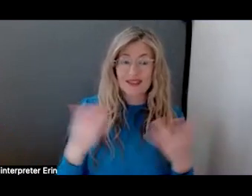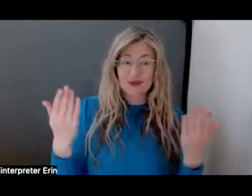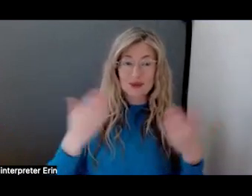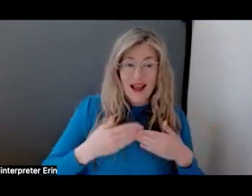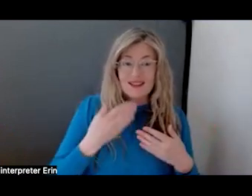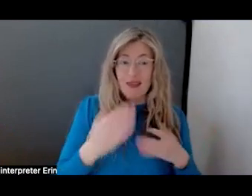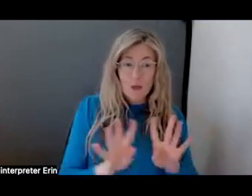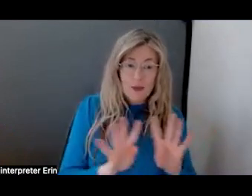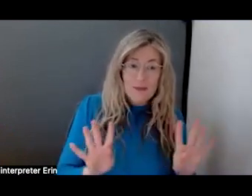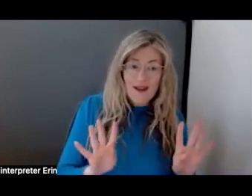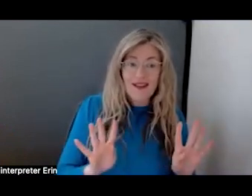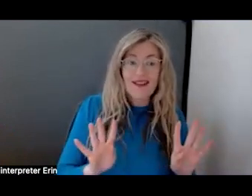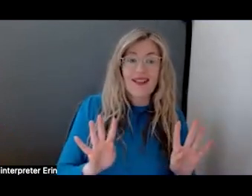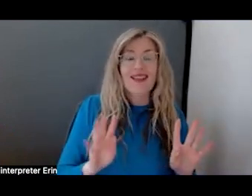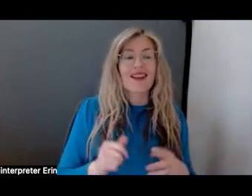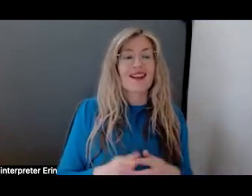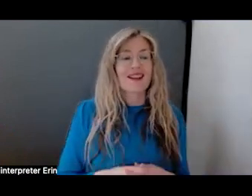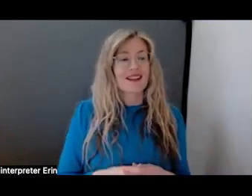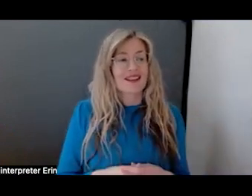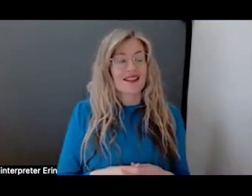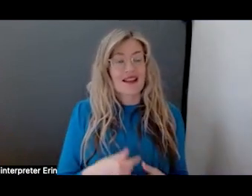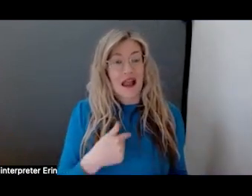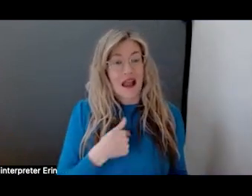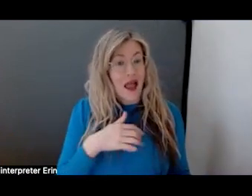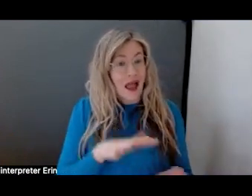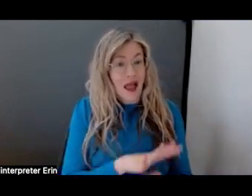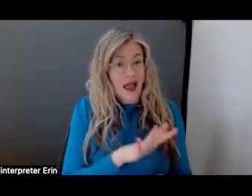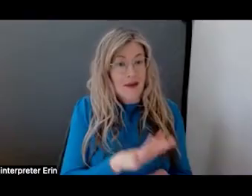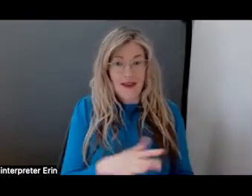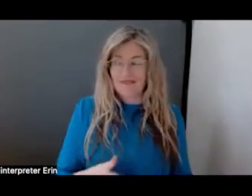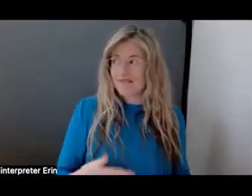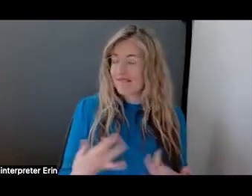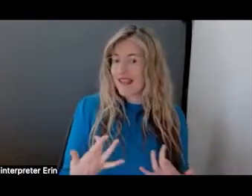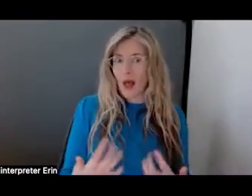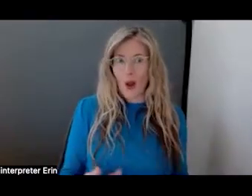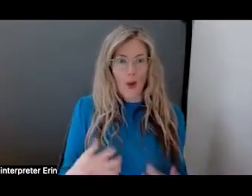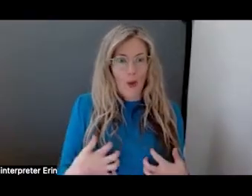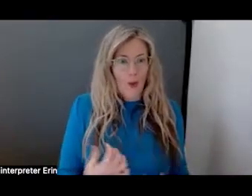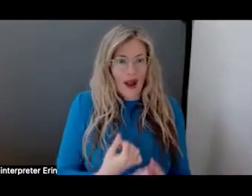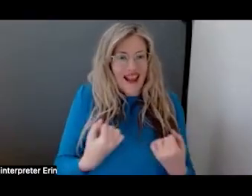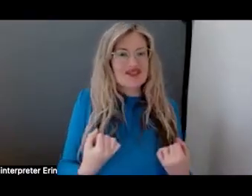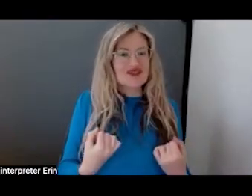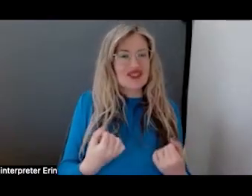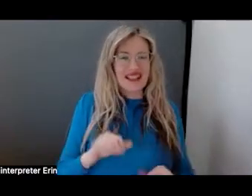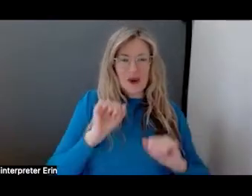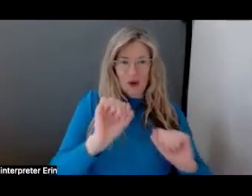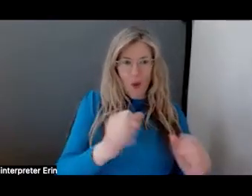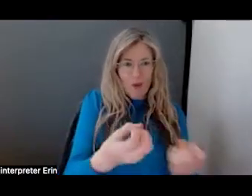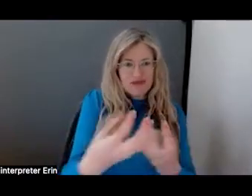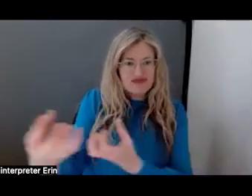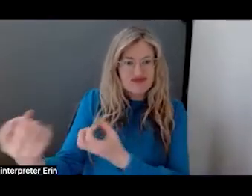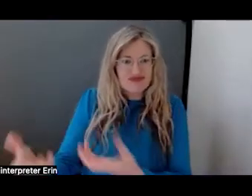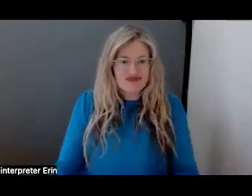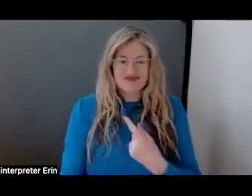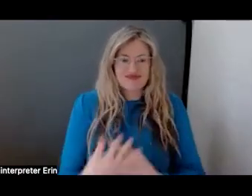happy and I feel full of energy after listening to you and your experience and viewpoints. Now I would like